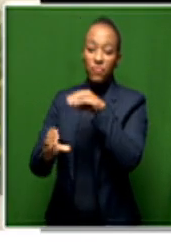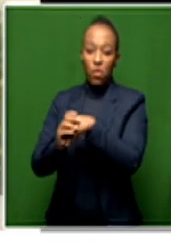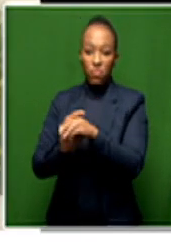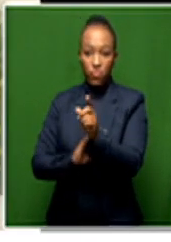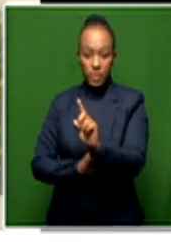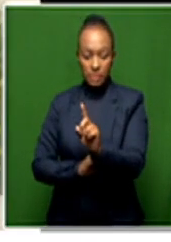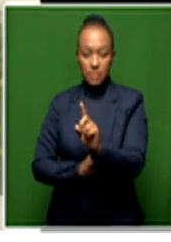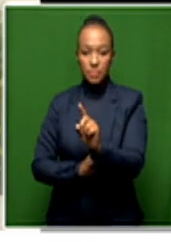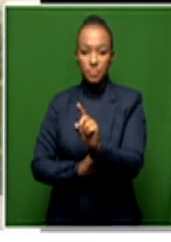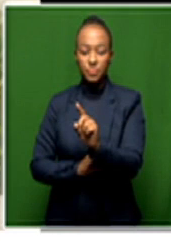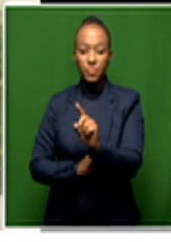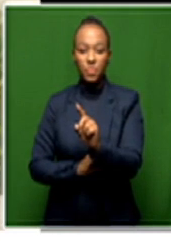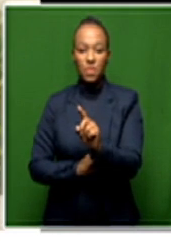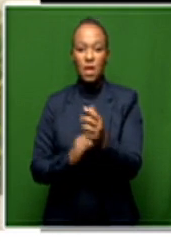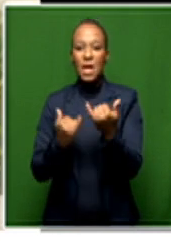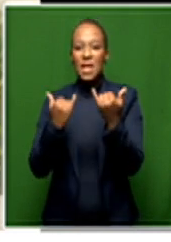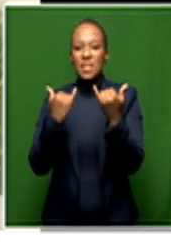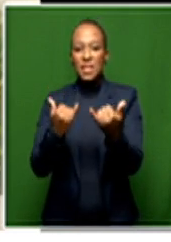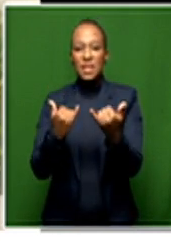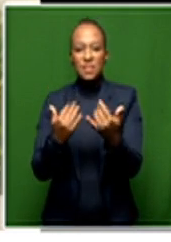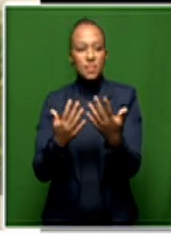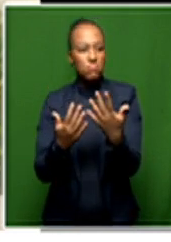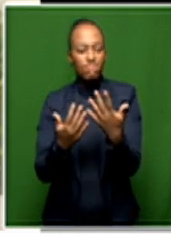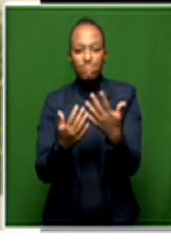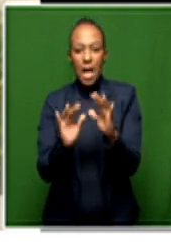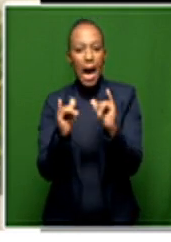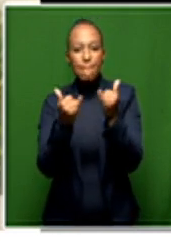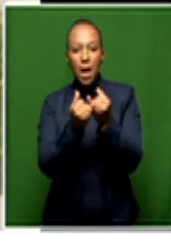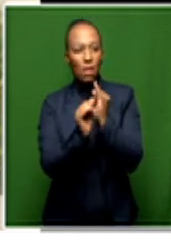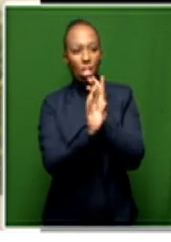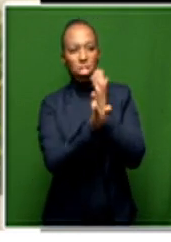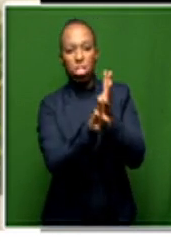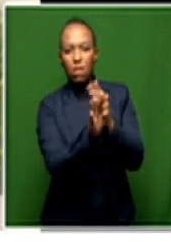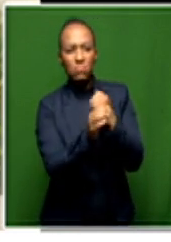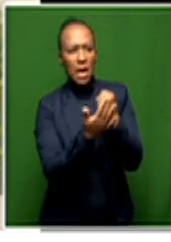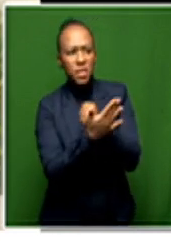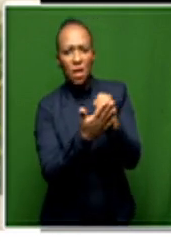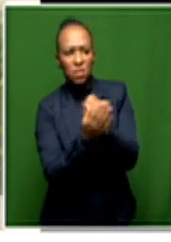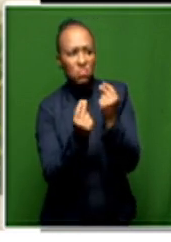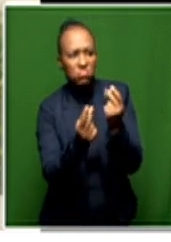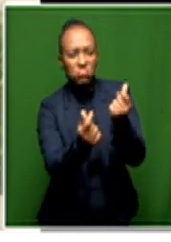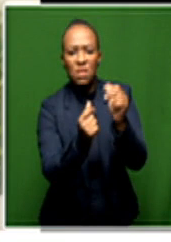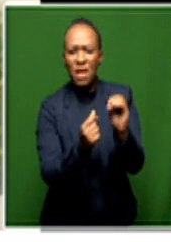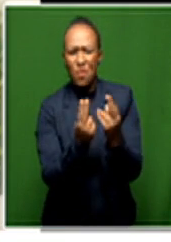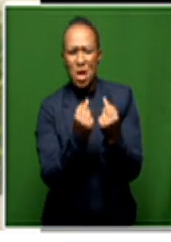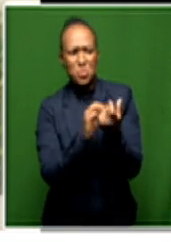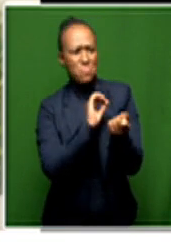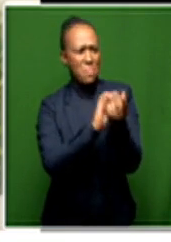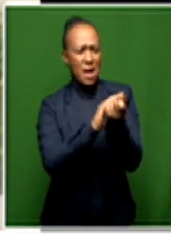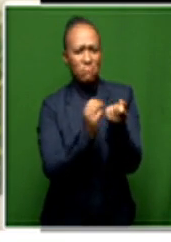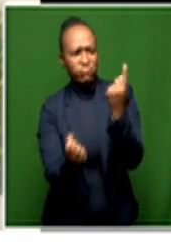this overnight or fly-by-night registration of new companies, where you've got specifications for